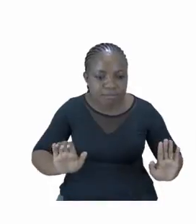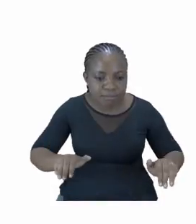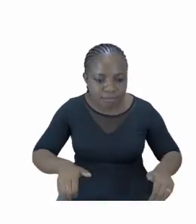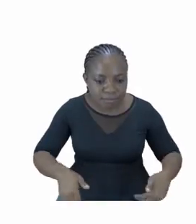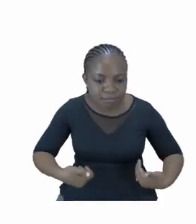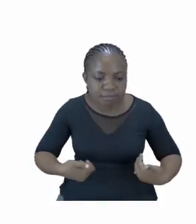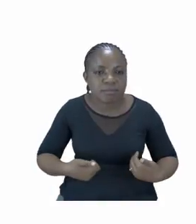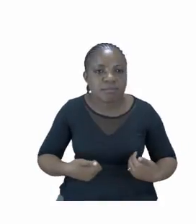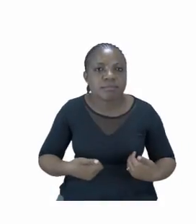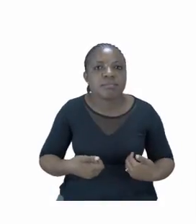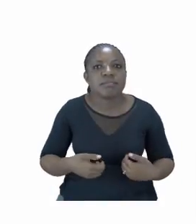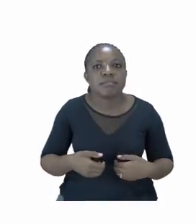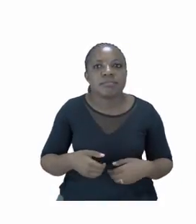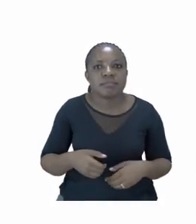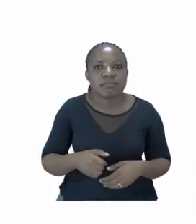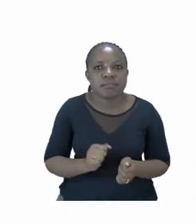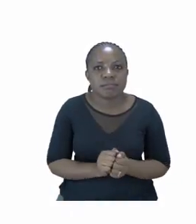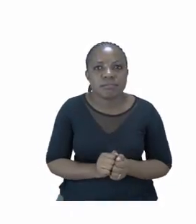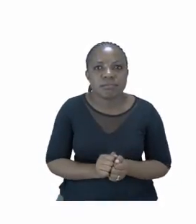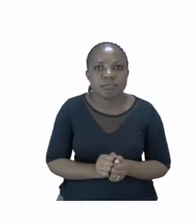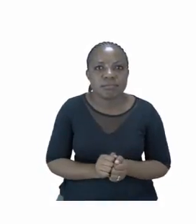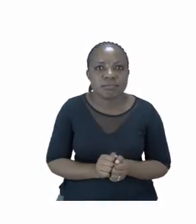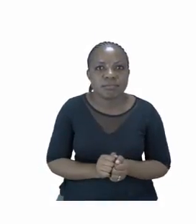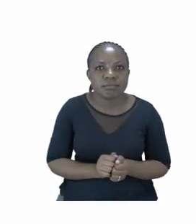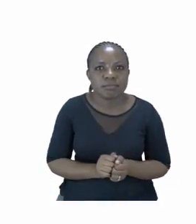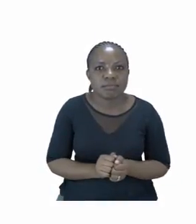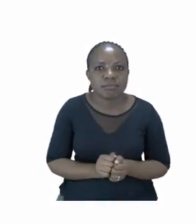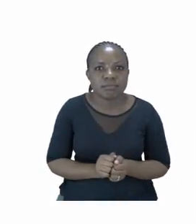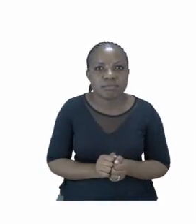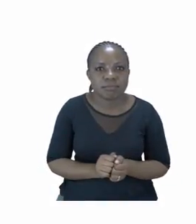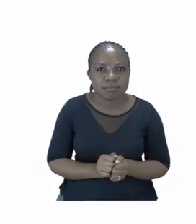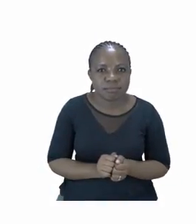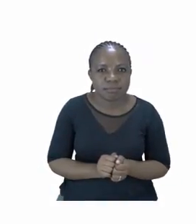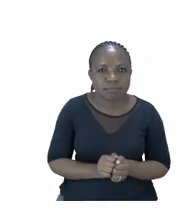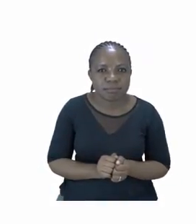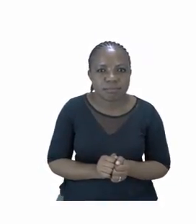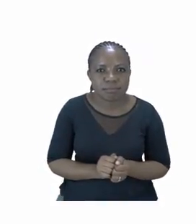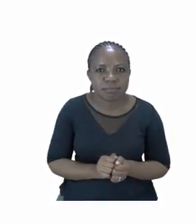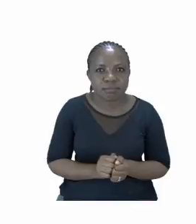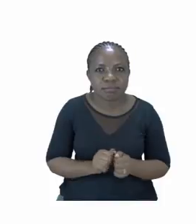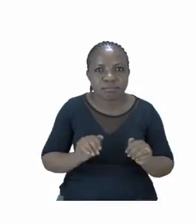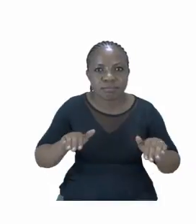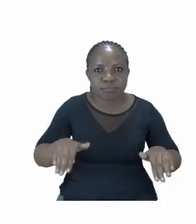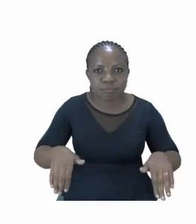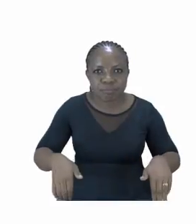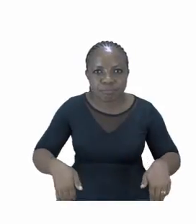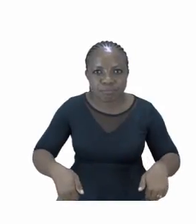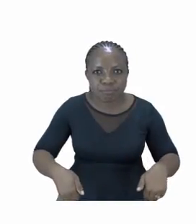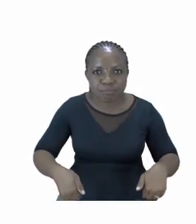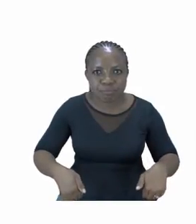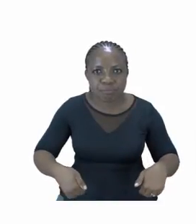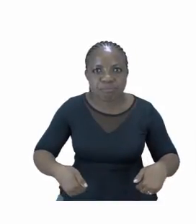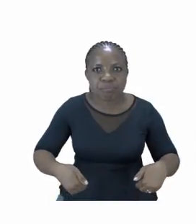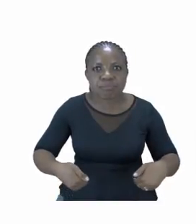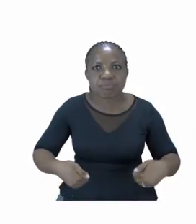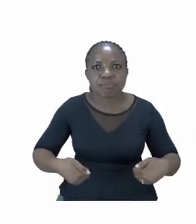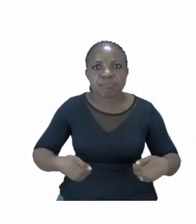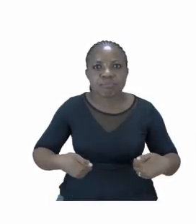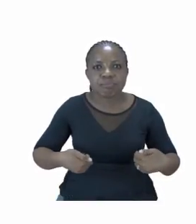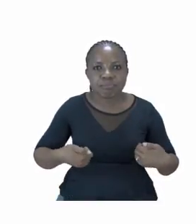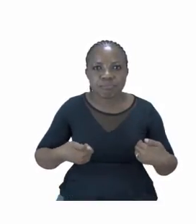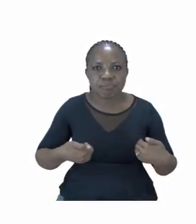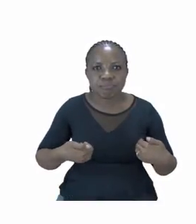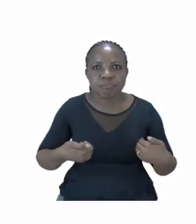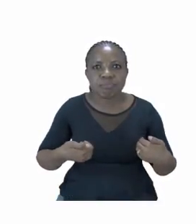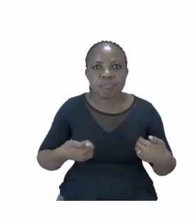girls, make sure you stay in the lines. It is very important to stay in